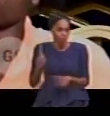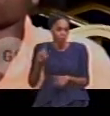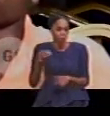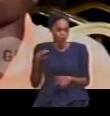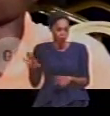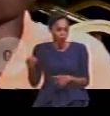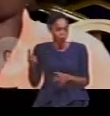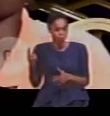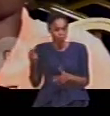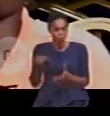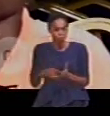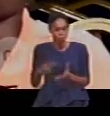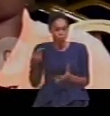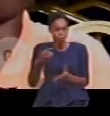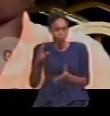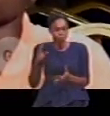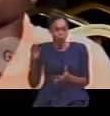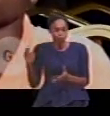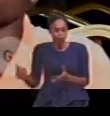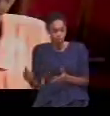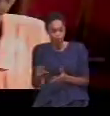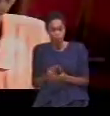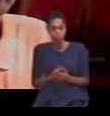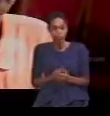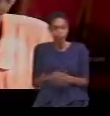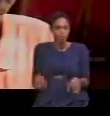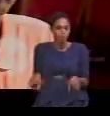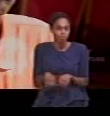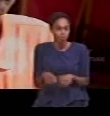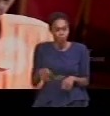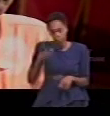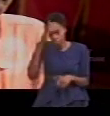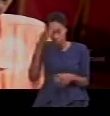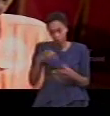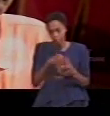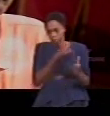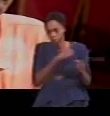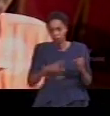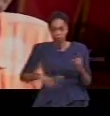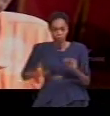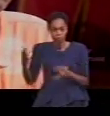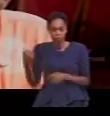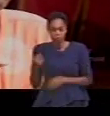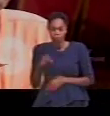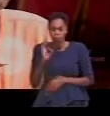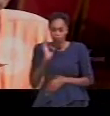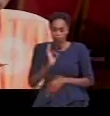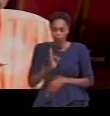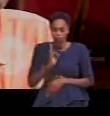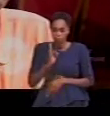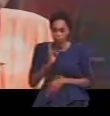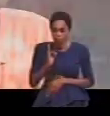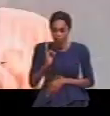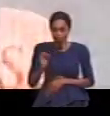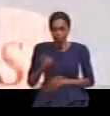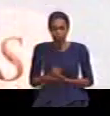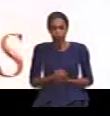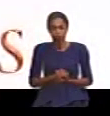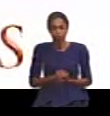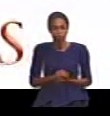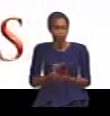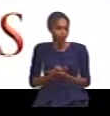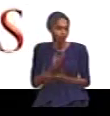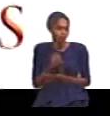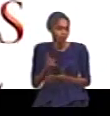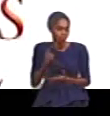while our Father in the Lord are ministering specifically the GCK titled The God